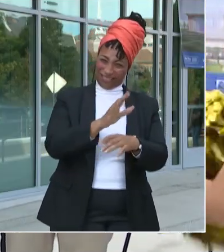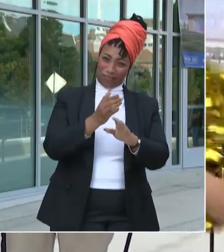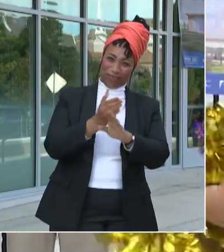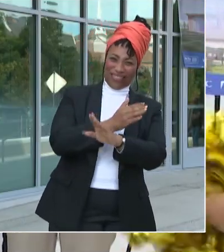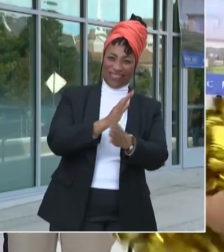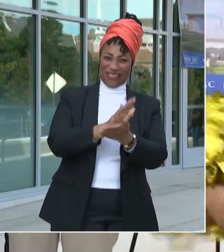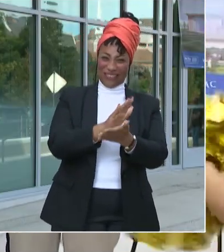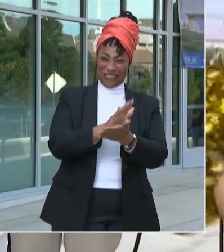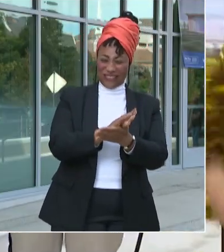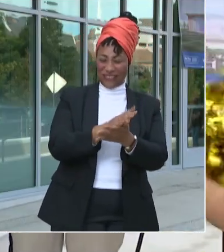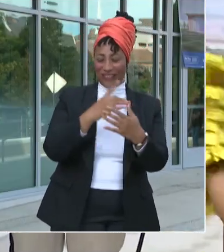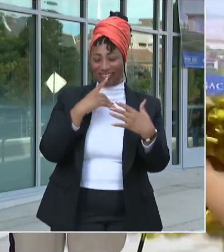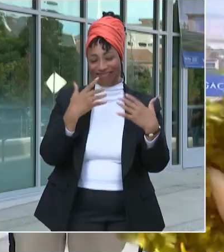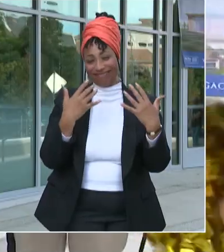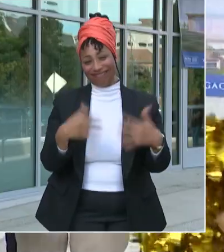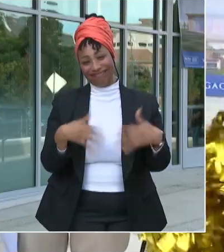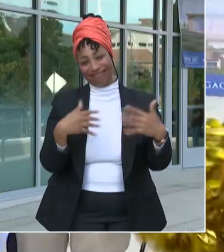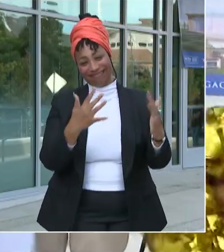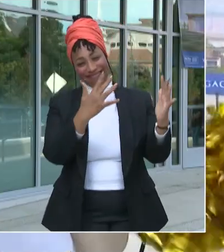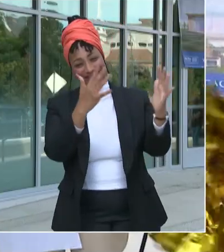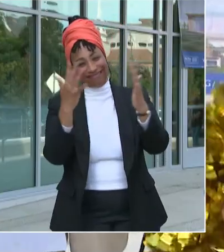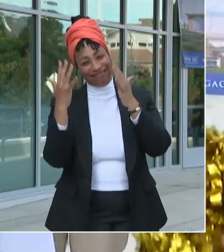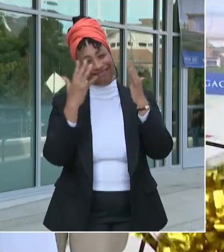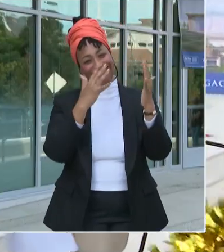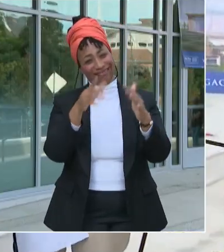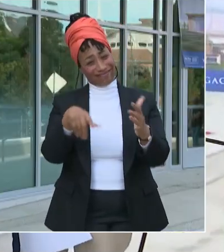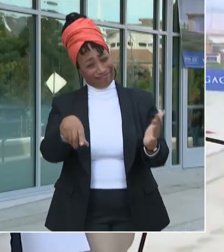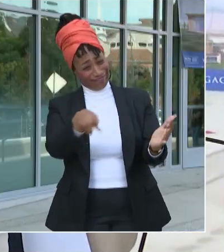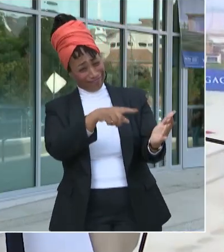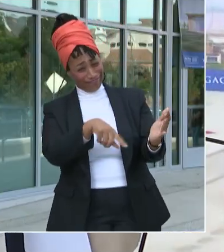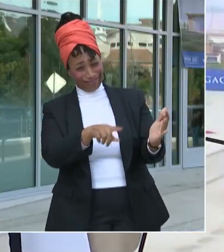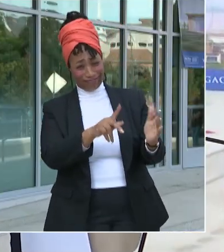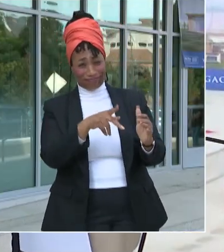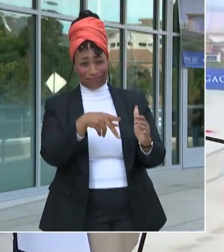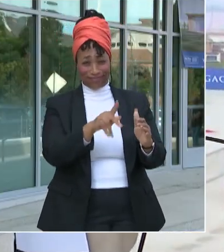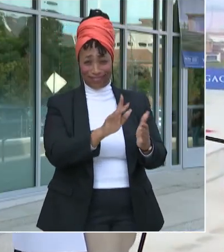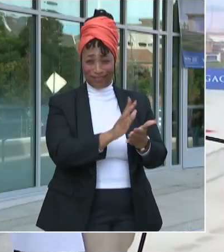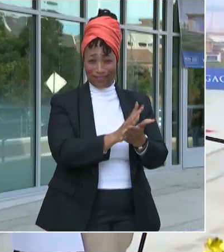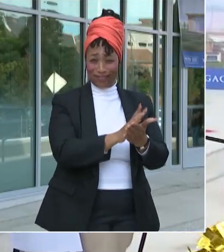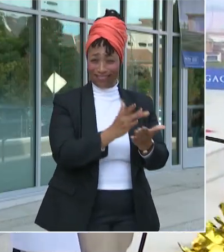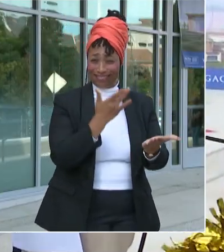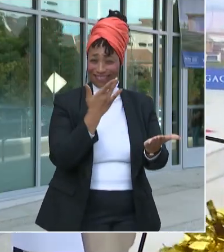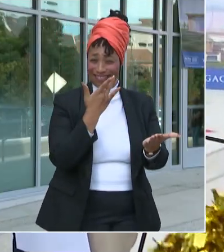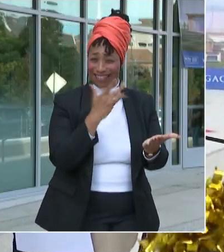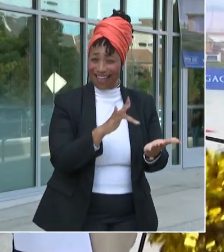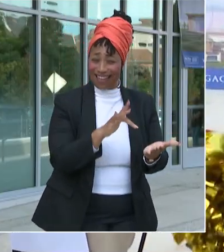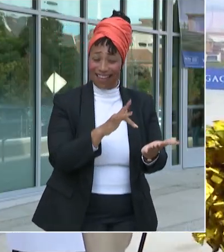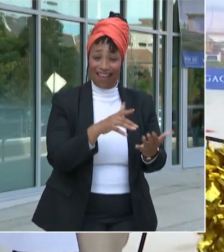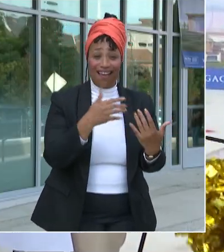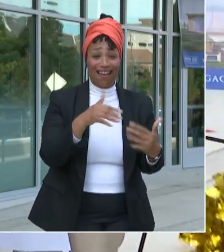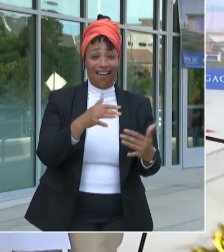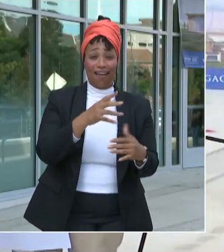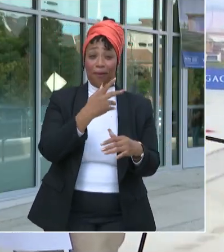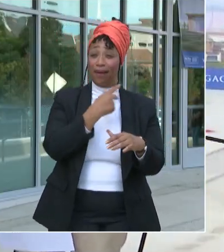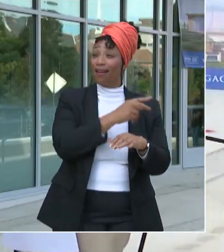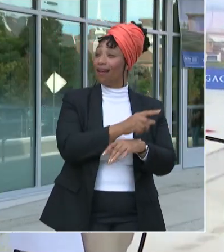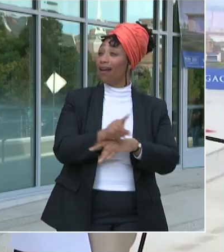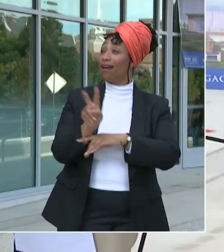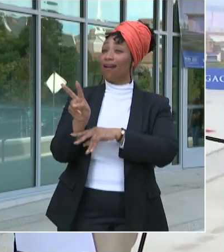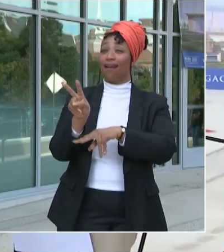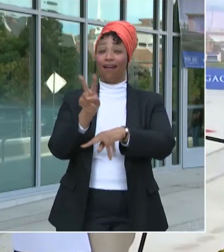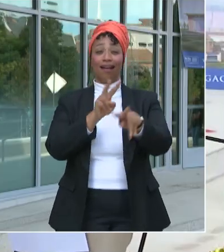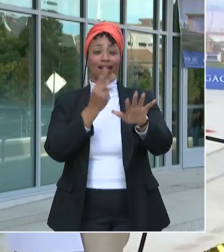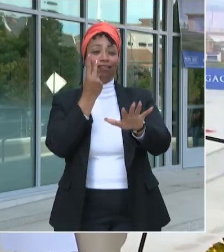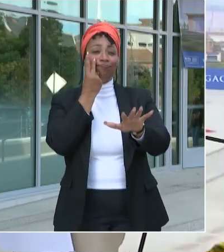They're all really lucky because all of their memories as Trojans will be made in our